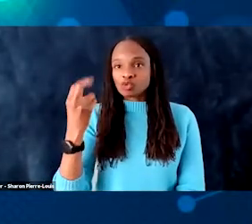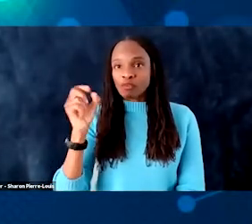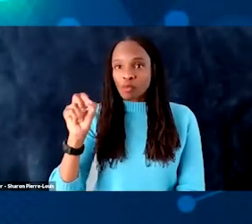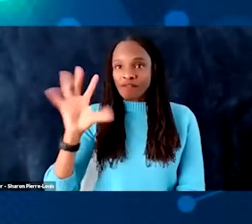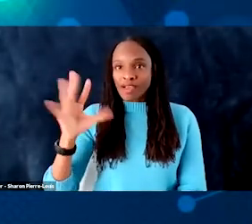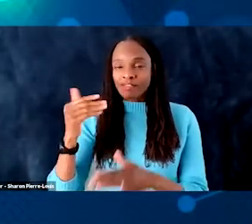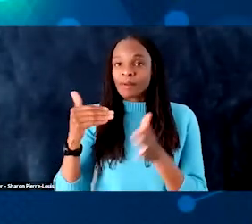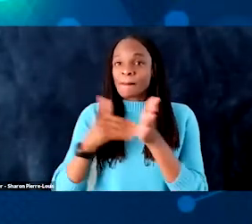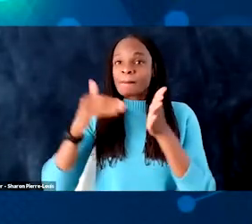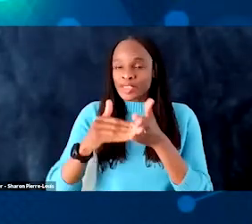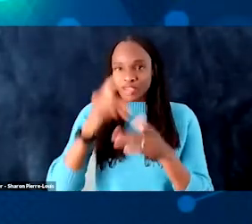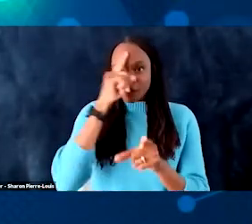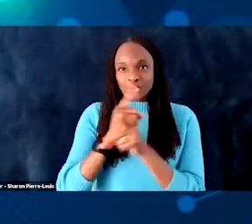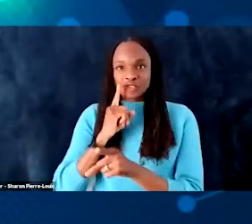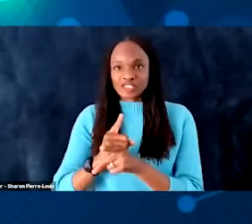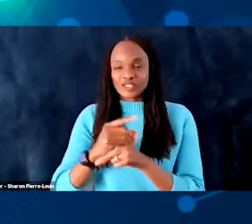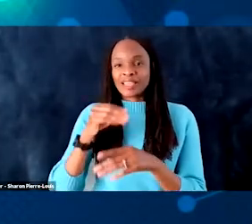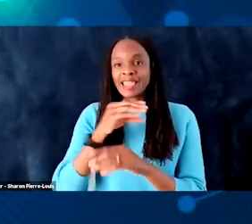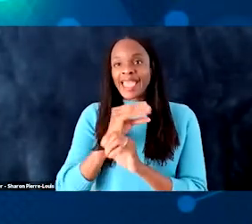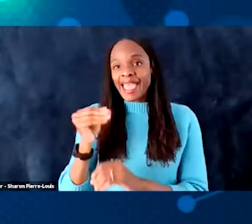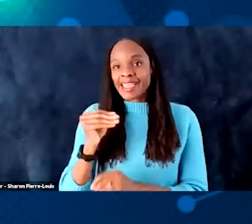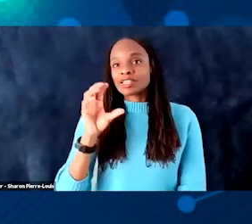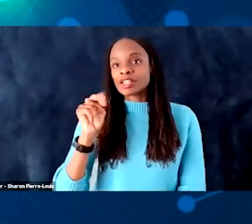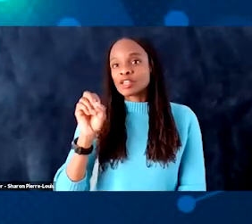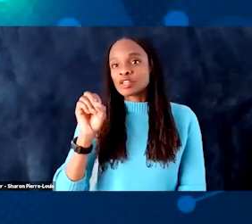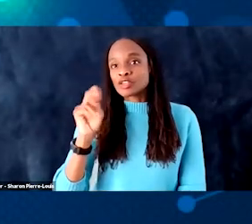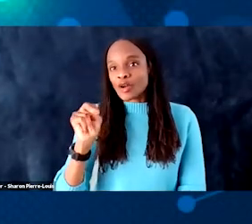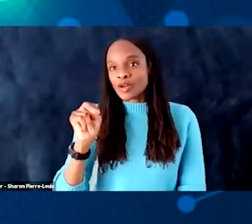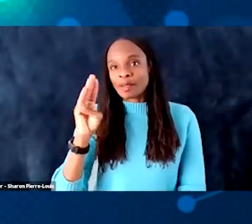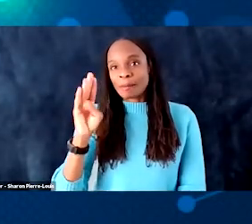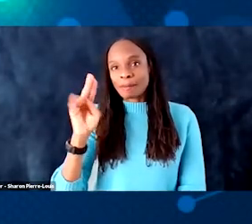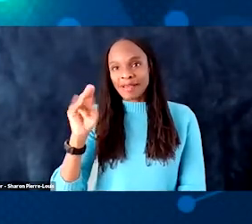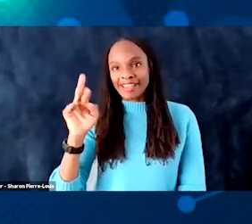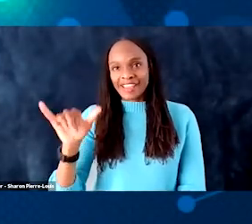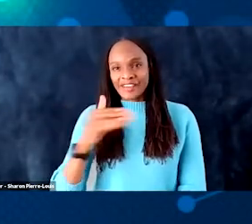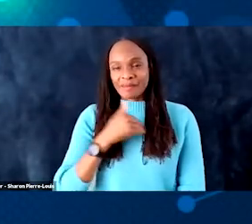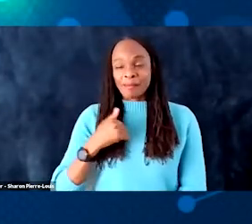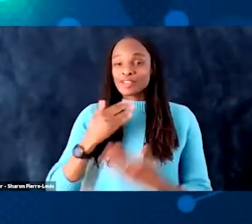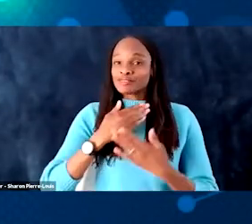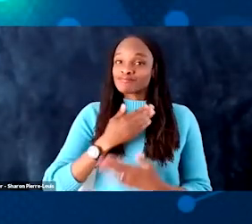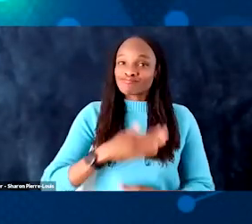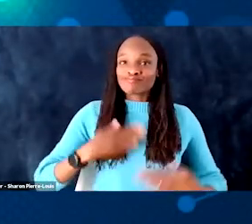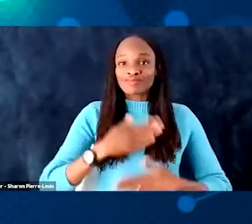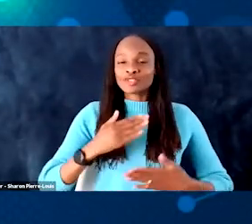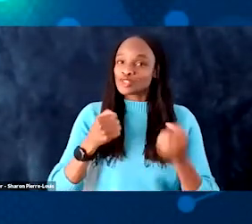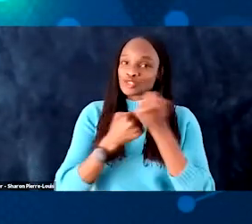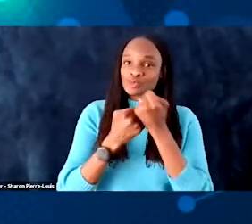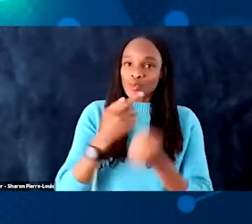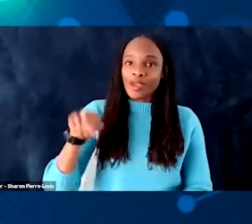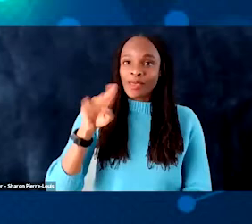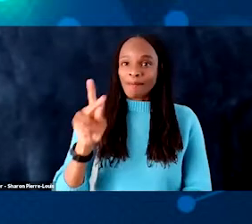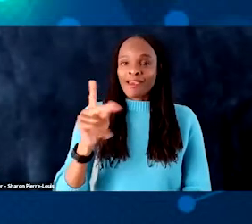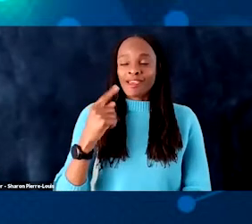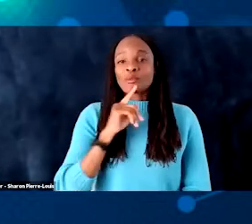million brothers and sisters and non-binary members. So it is our pleasure to do what we can to support them in return. We really